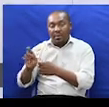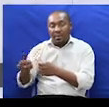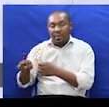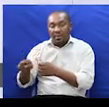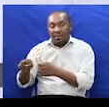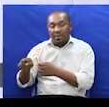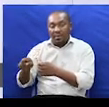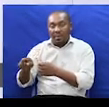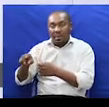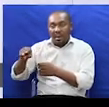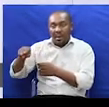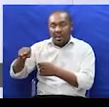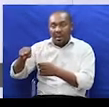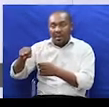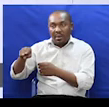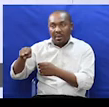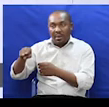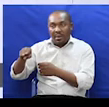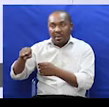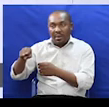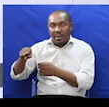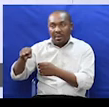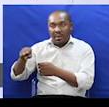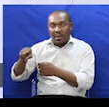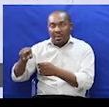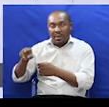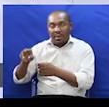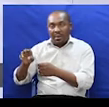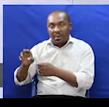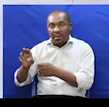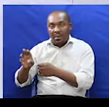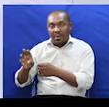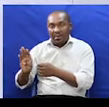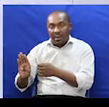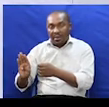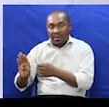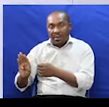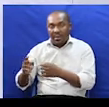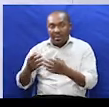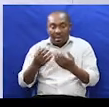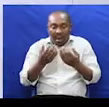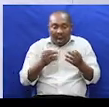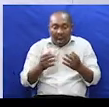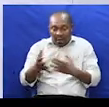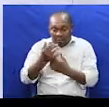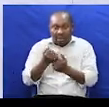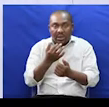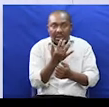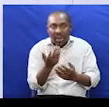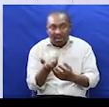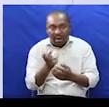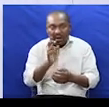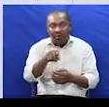is Nb. Now how do we relate molarity and number of moles? Refer to the